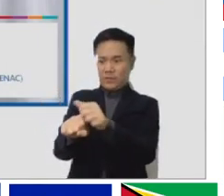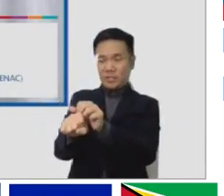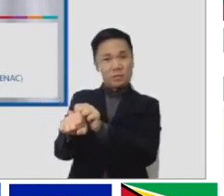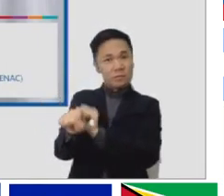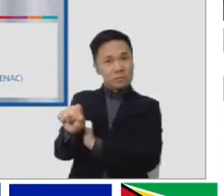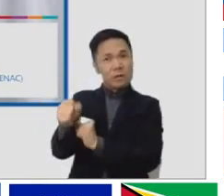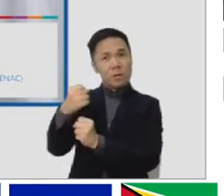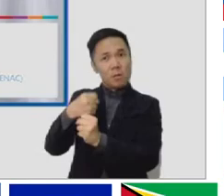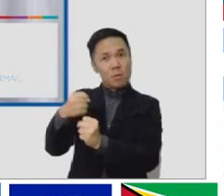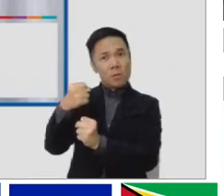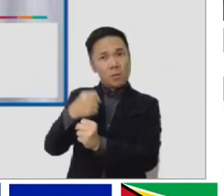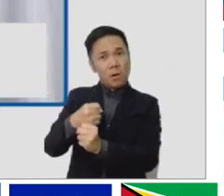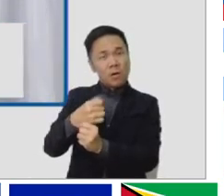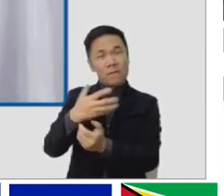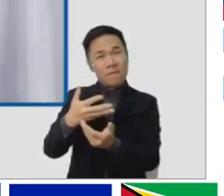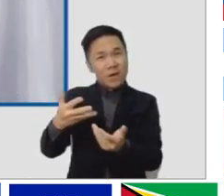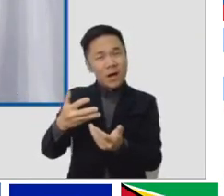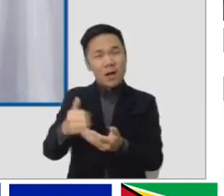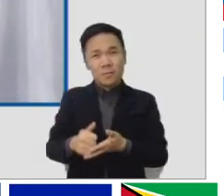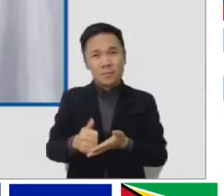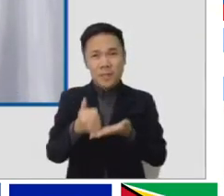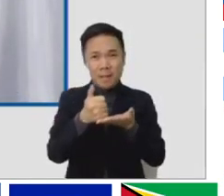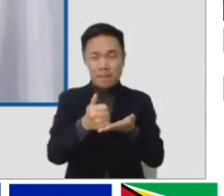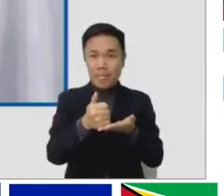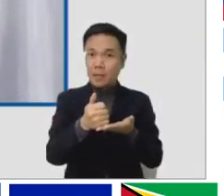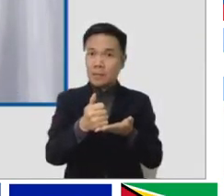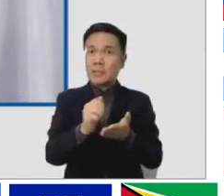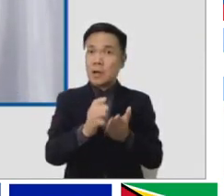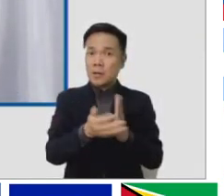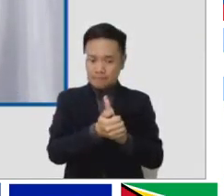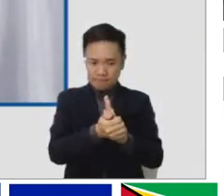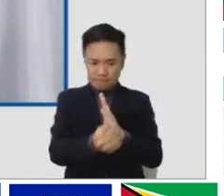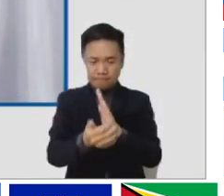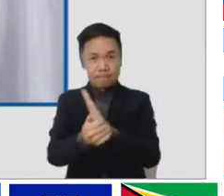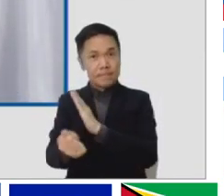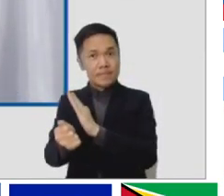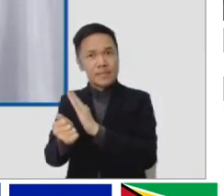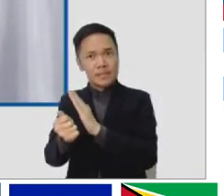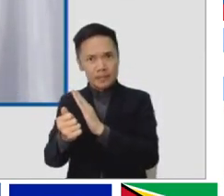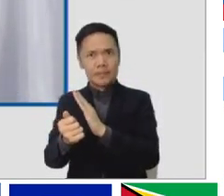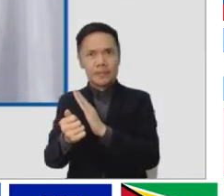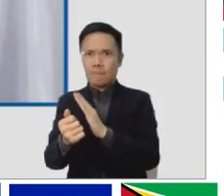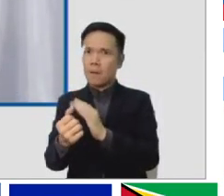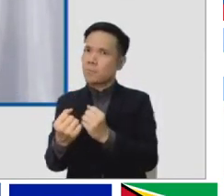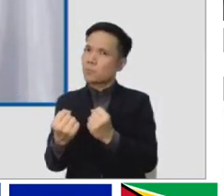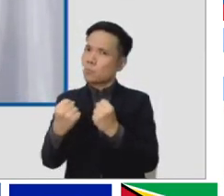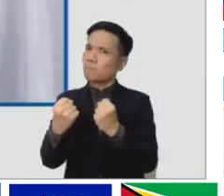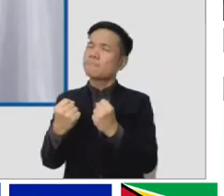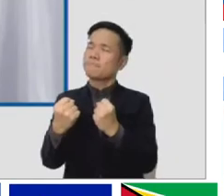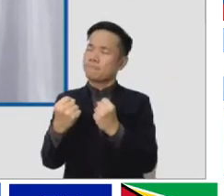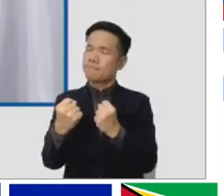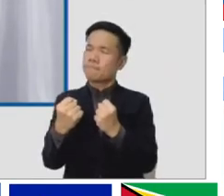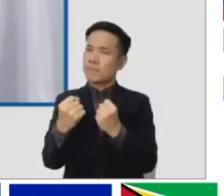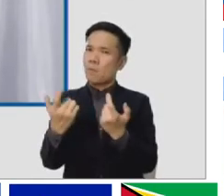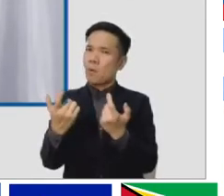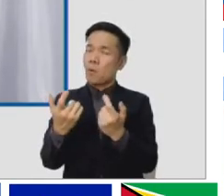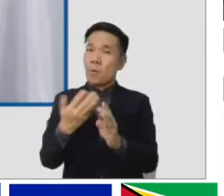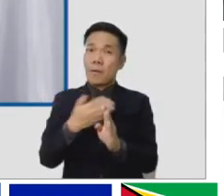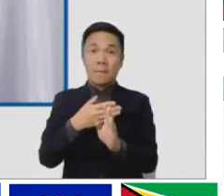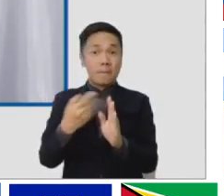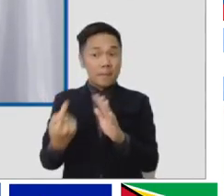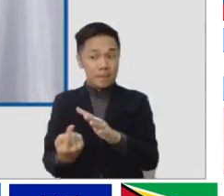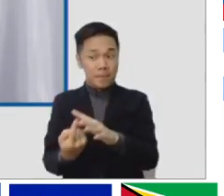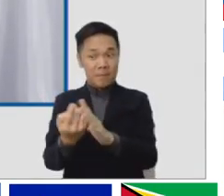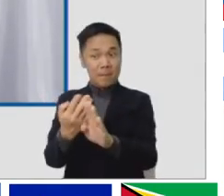different capacities that we have, for us to be able to better prepare, just facing all of